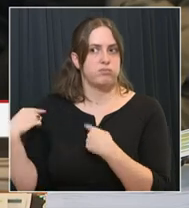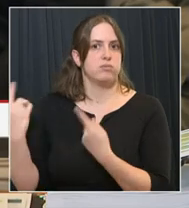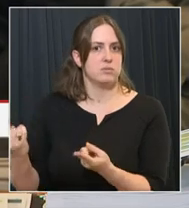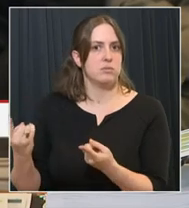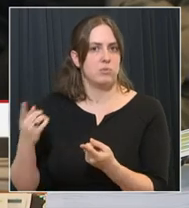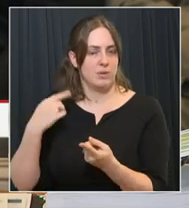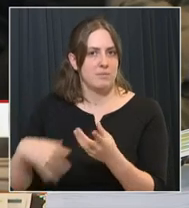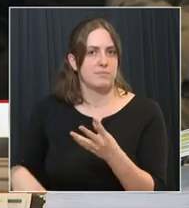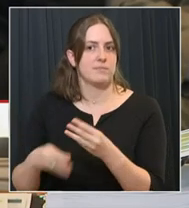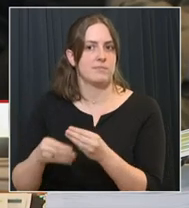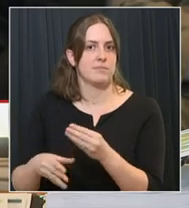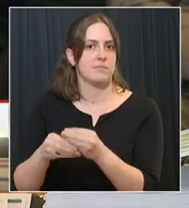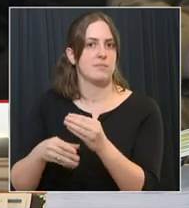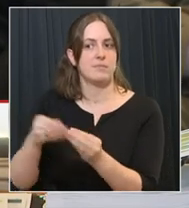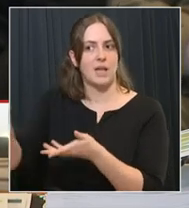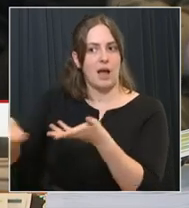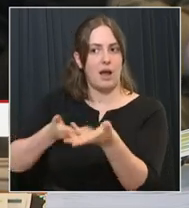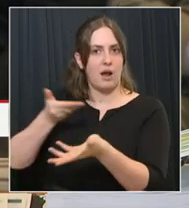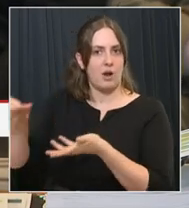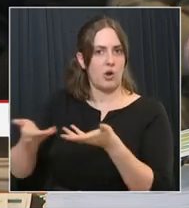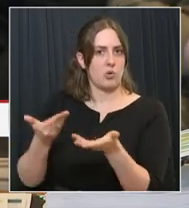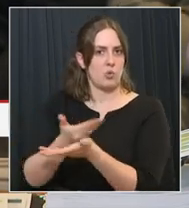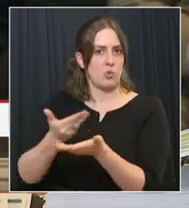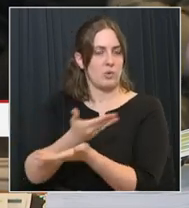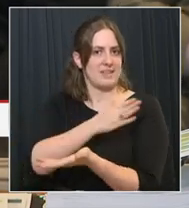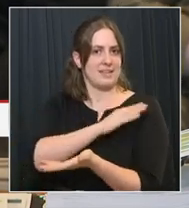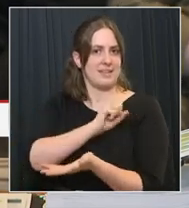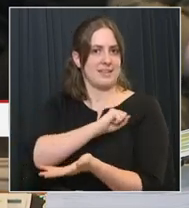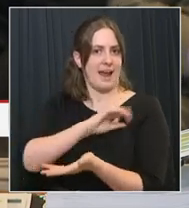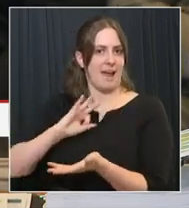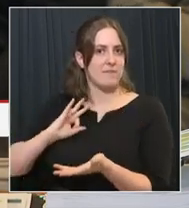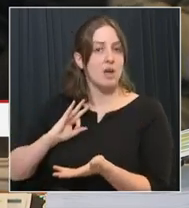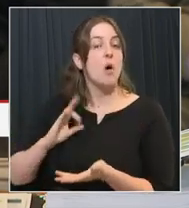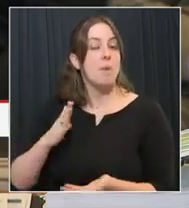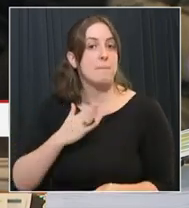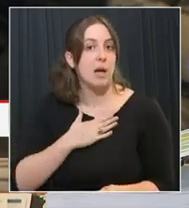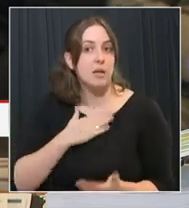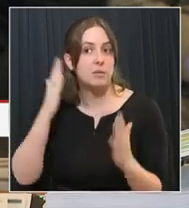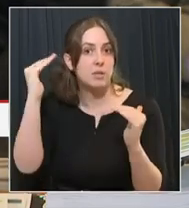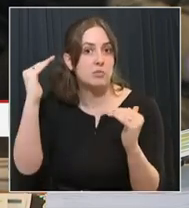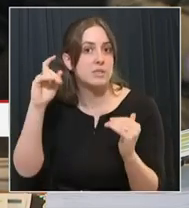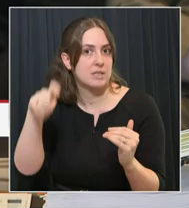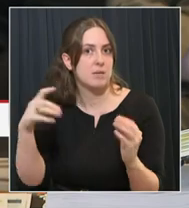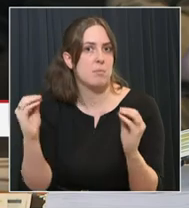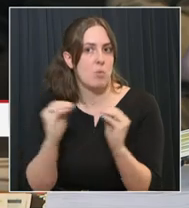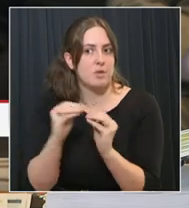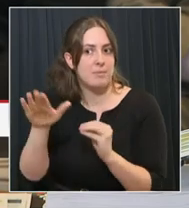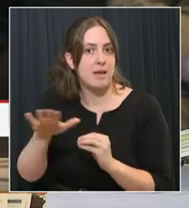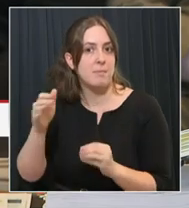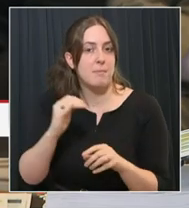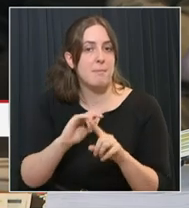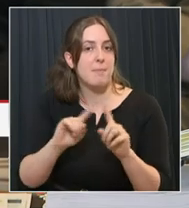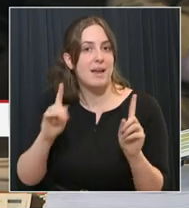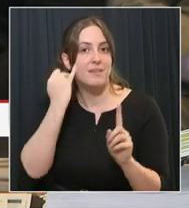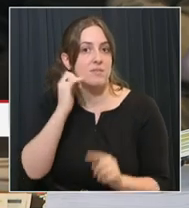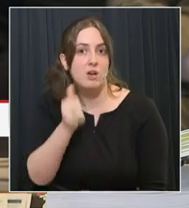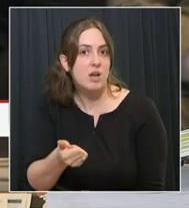So my expectation is that we need the space, but if we don't, then we'll adjust it. Let me